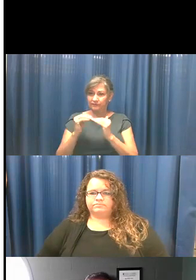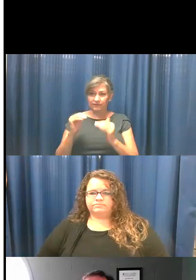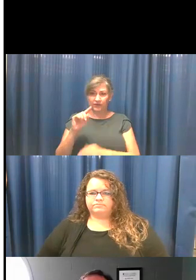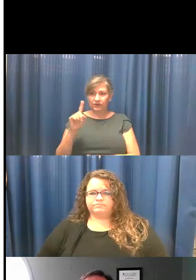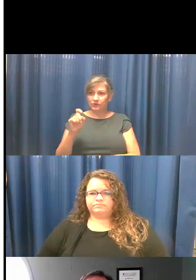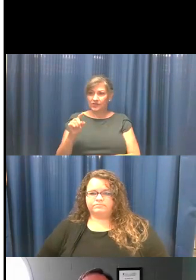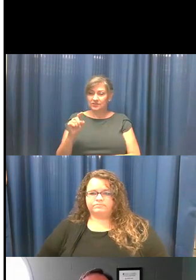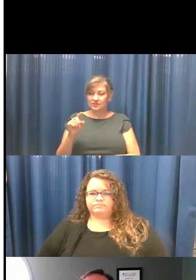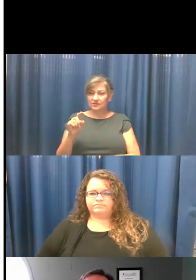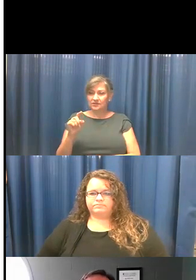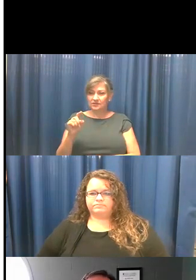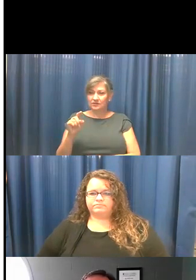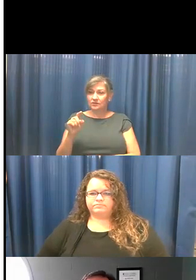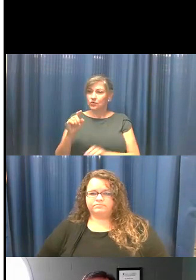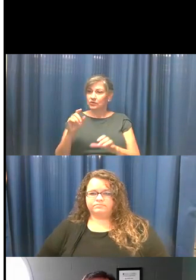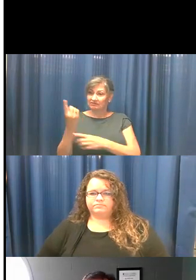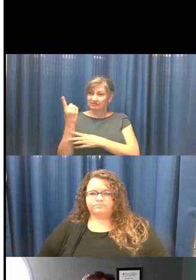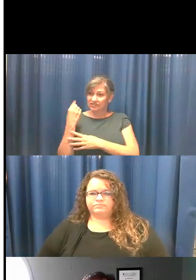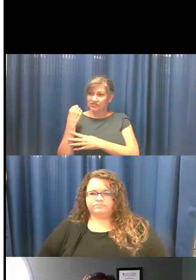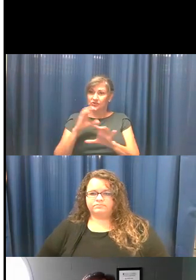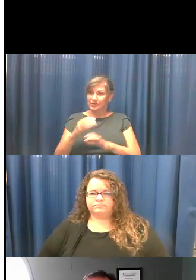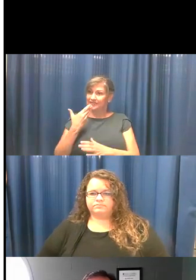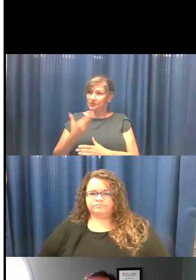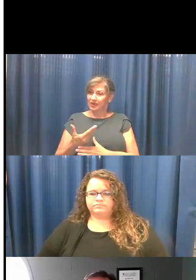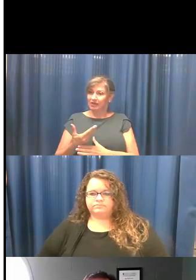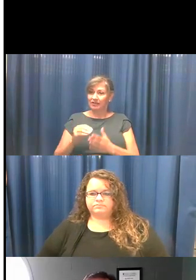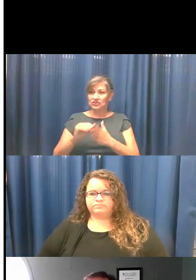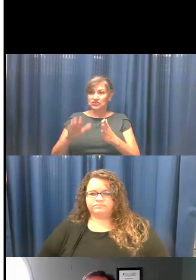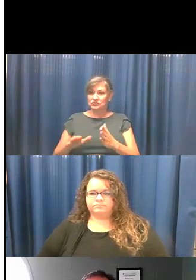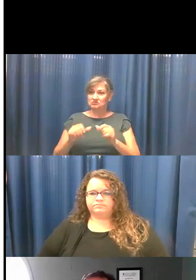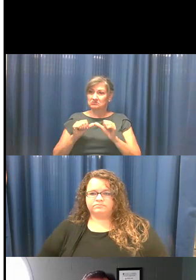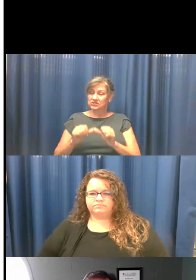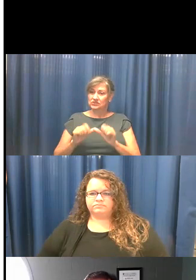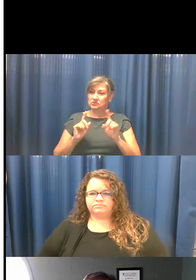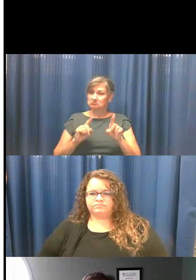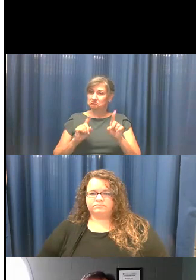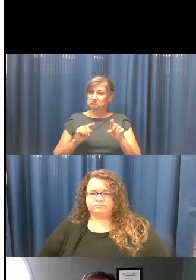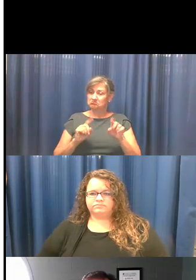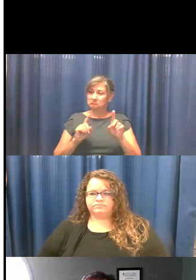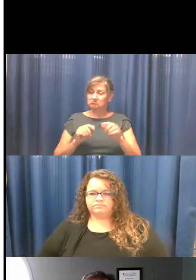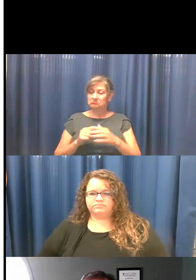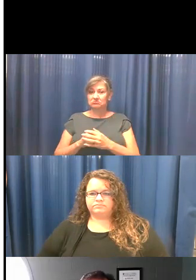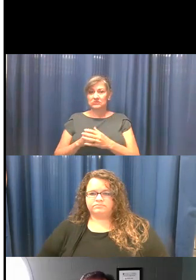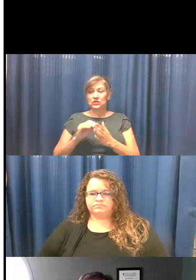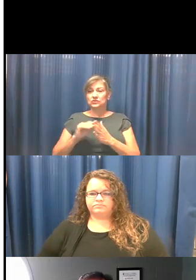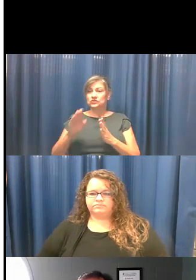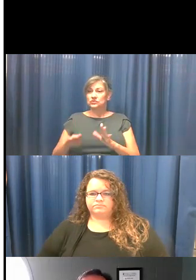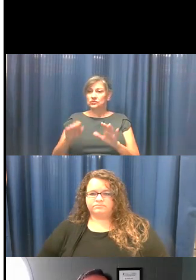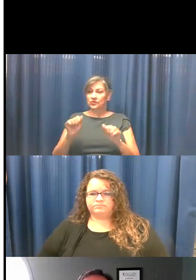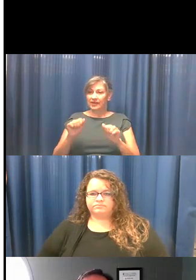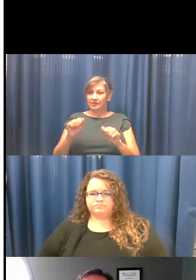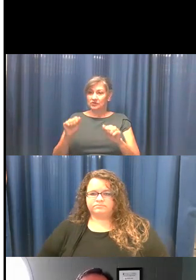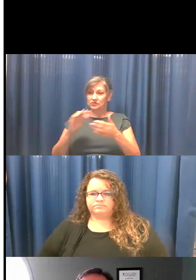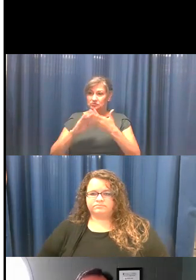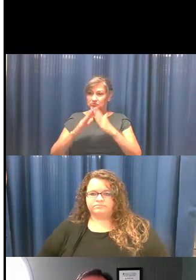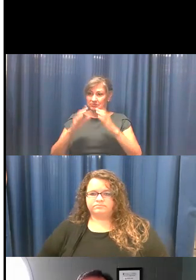We did well last year. Students continued to attend. Students were able to be